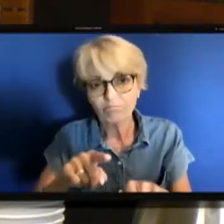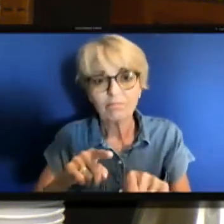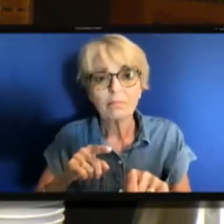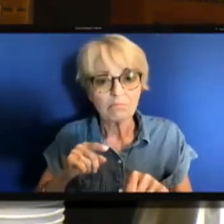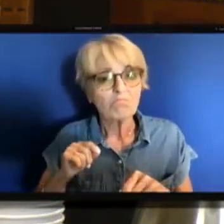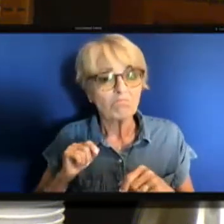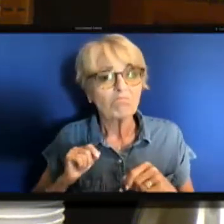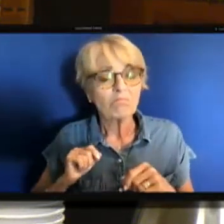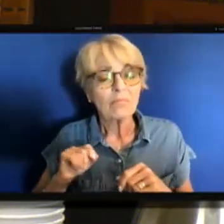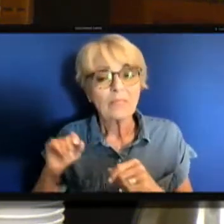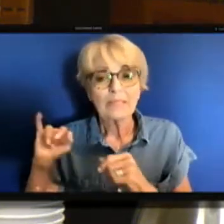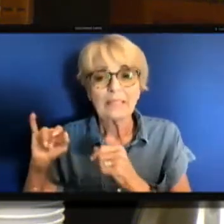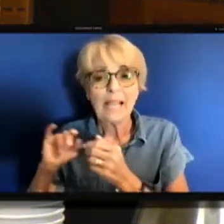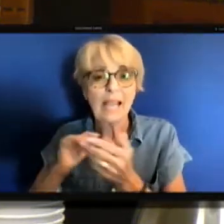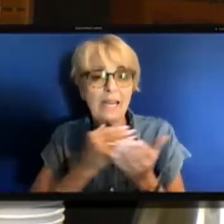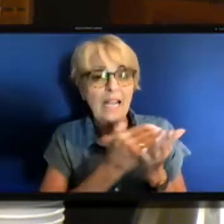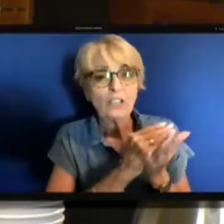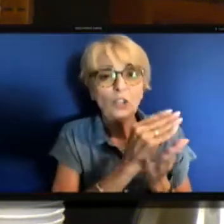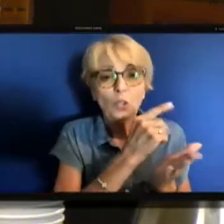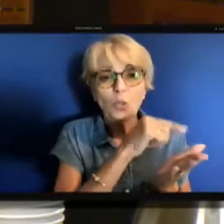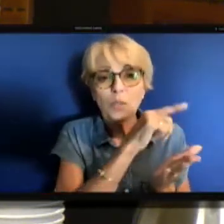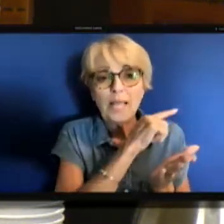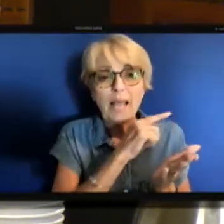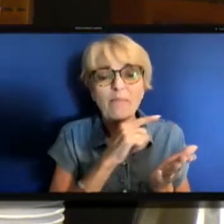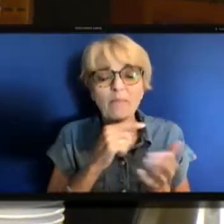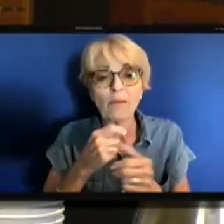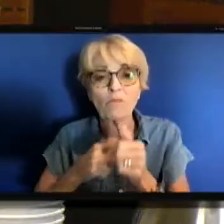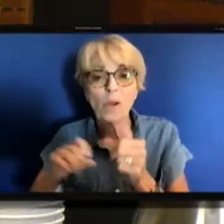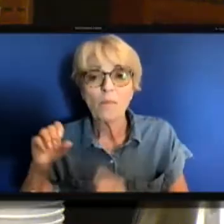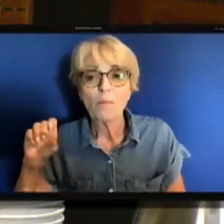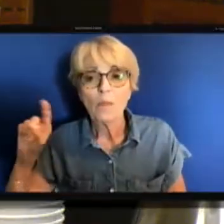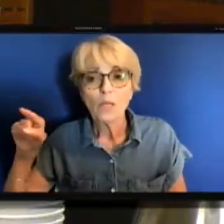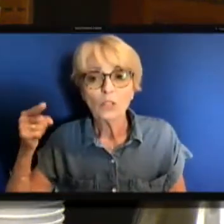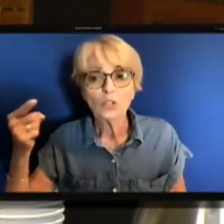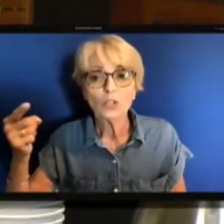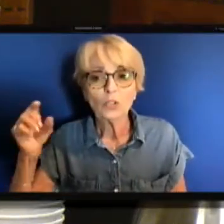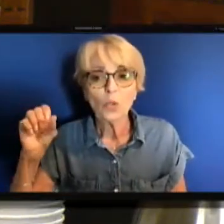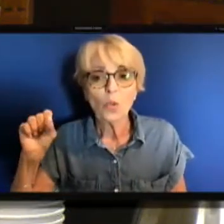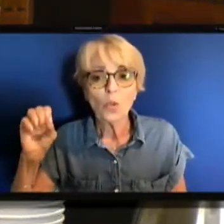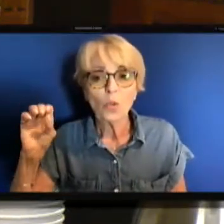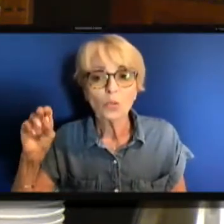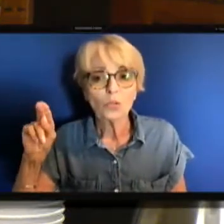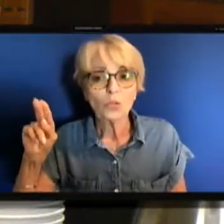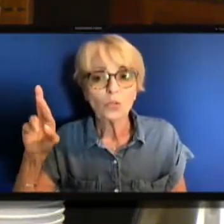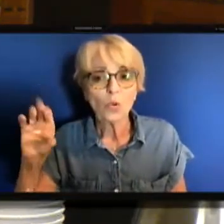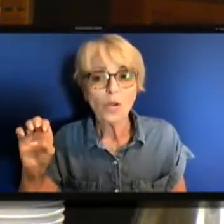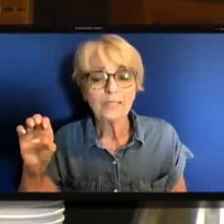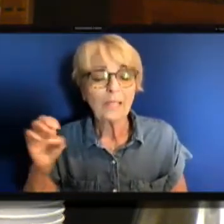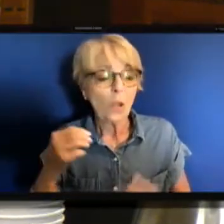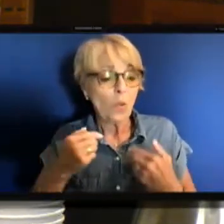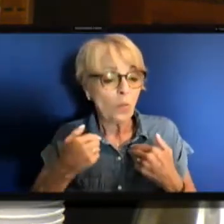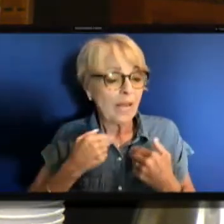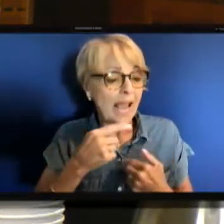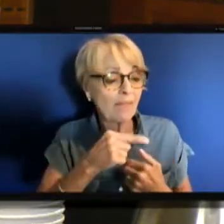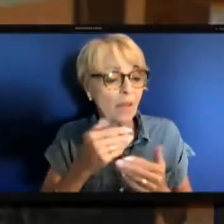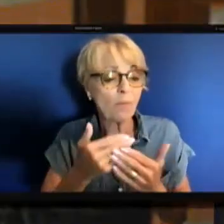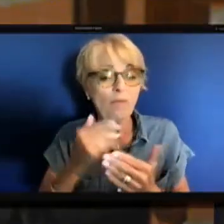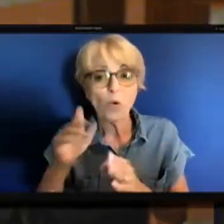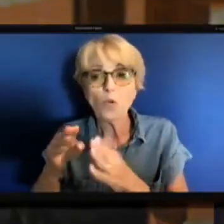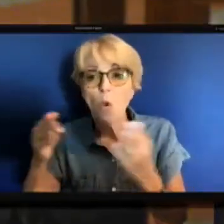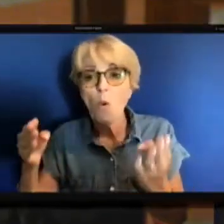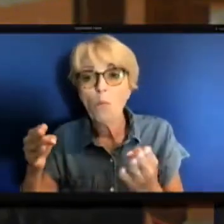exclude them from the sole source? Because we had that before you opened it up for a bid for anybody. I